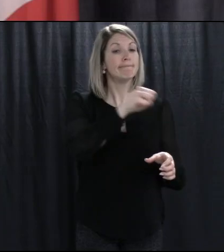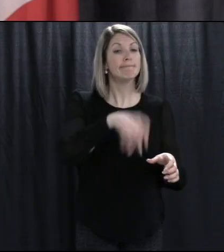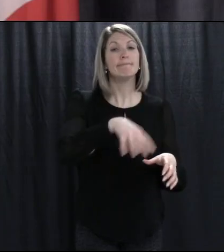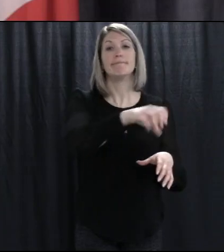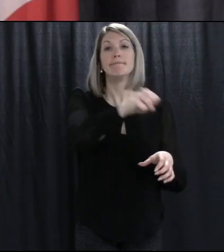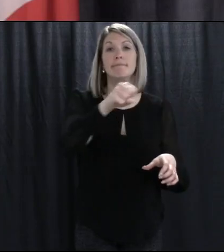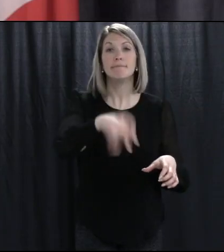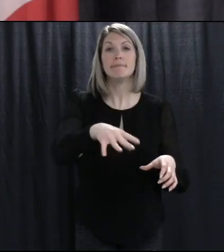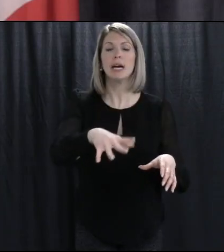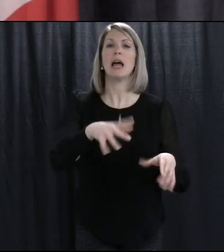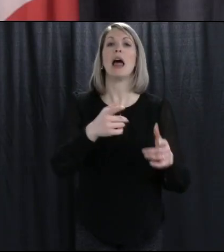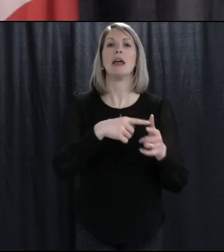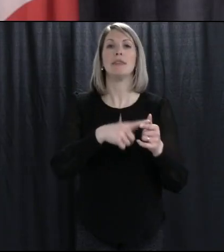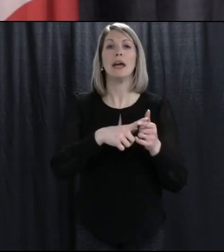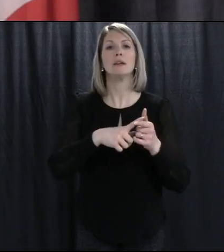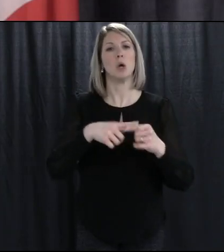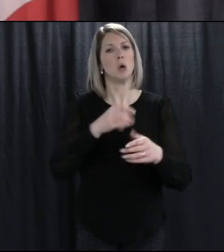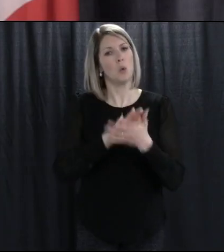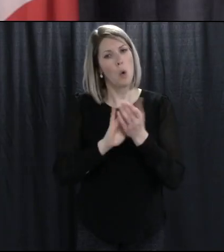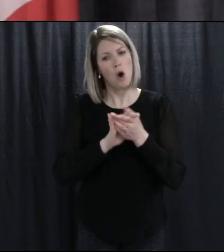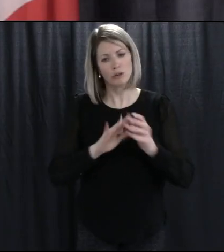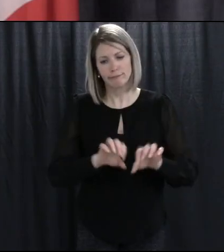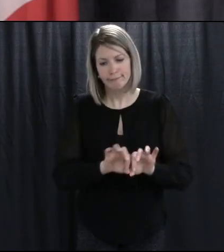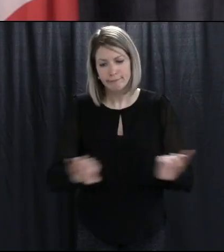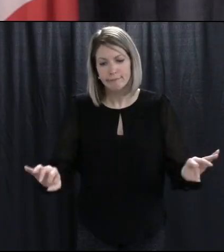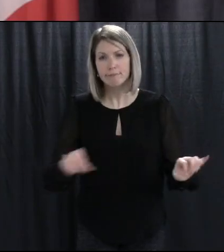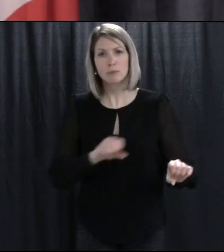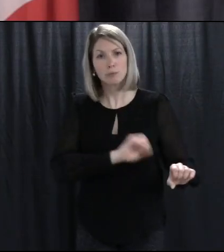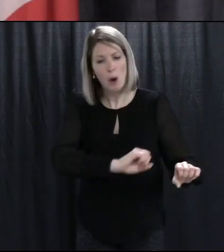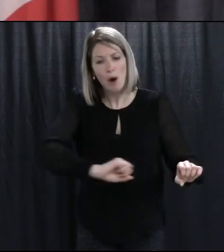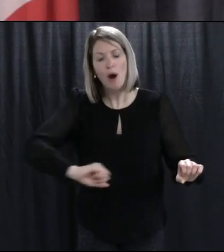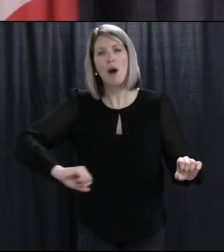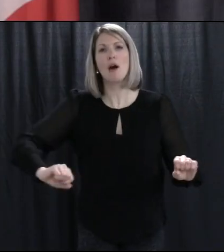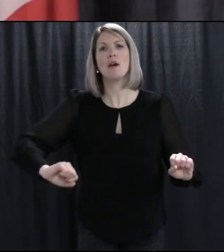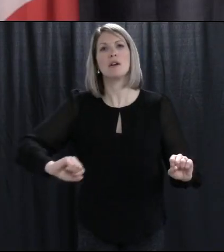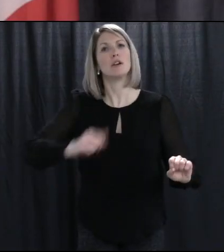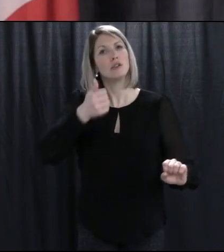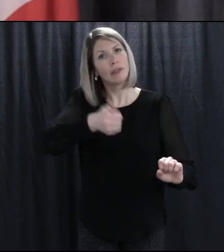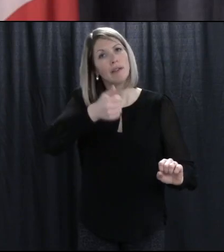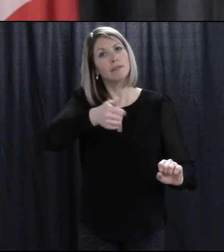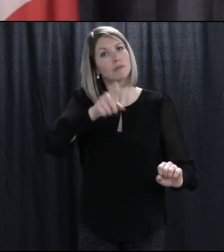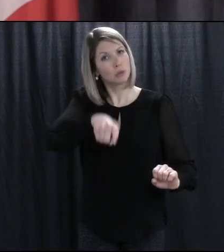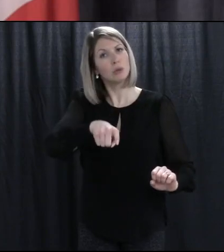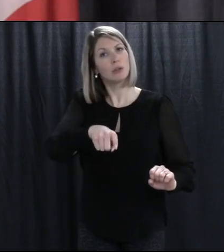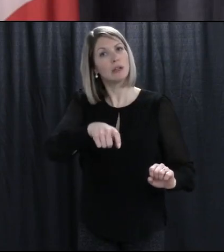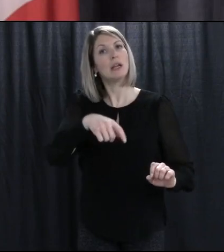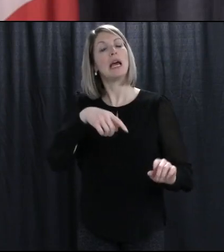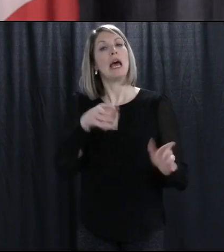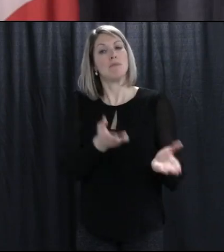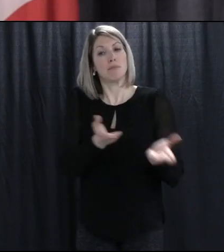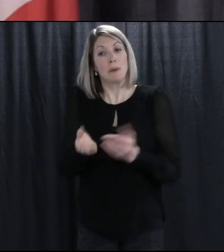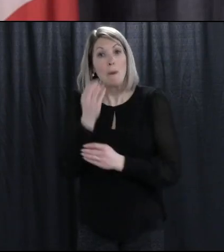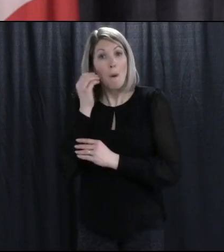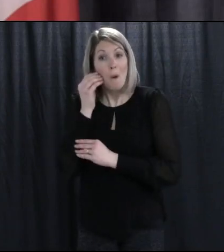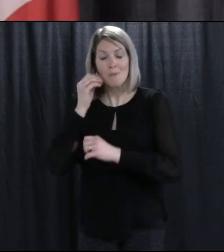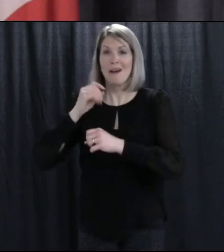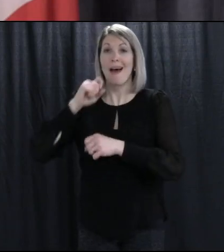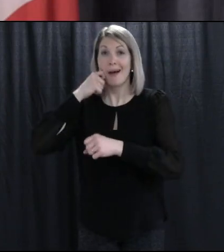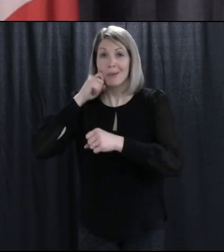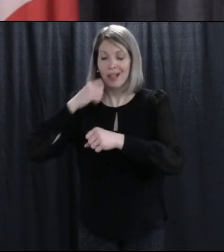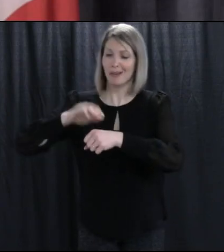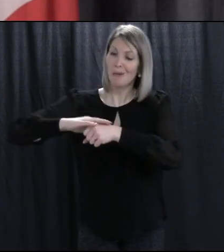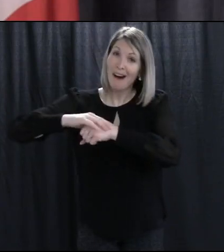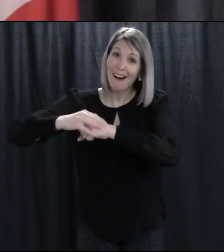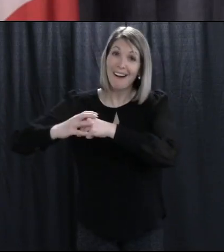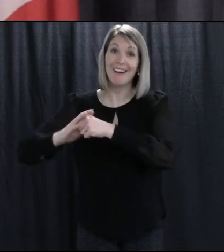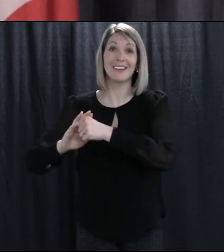down the carts and things like that. So, yeah, so we do, even though, you know, we will see